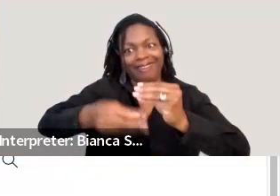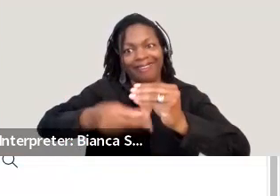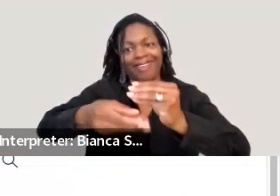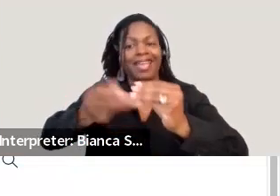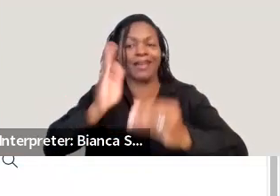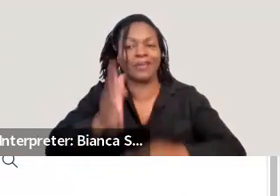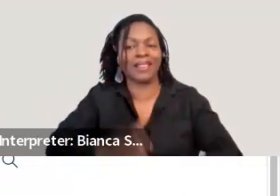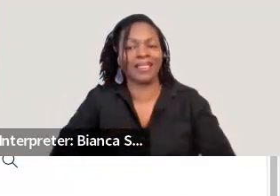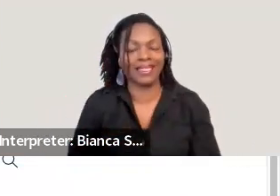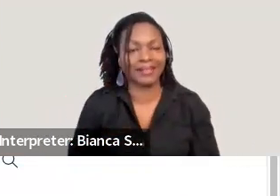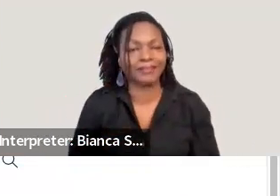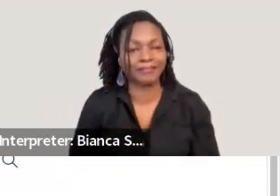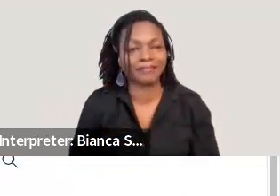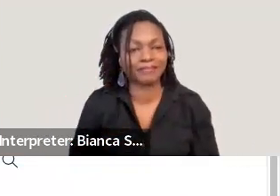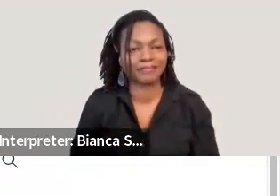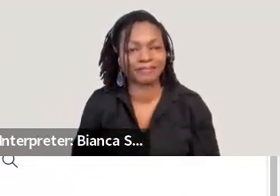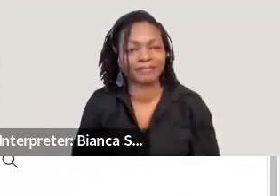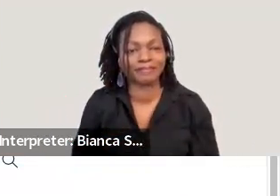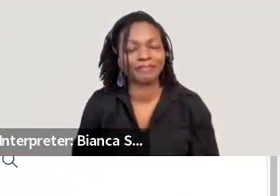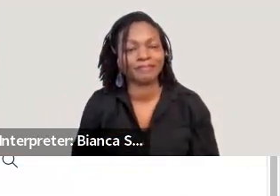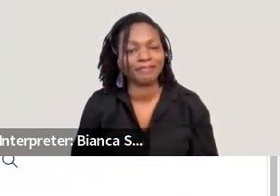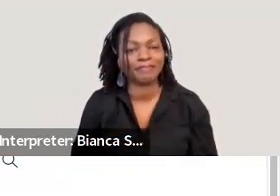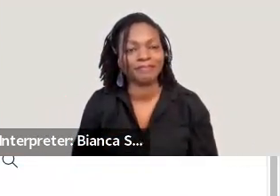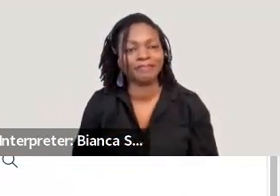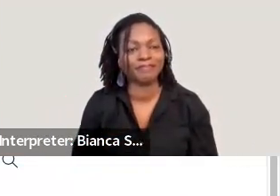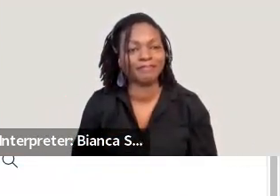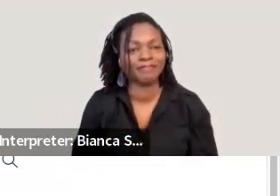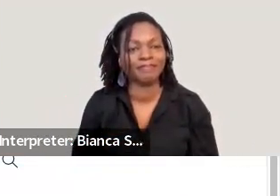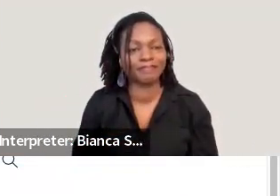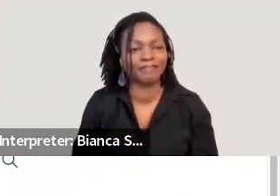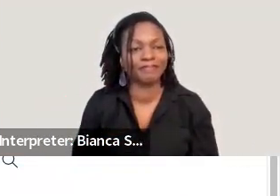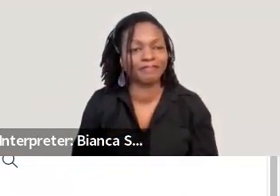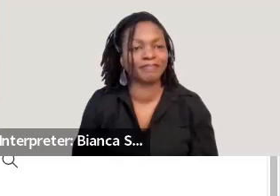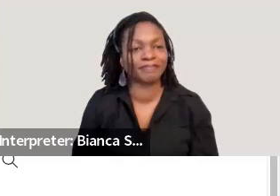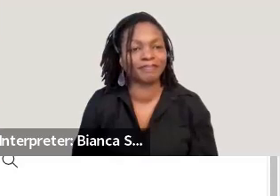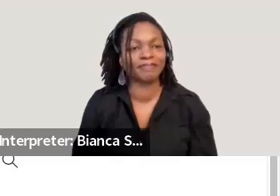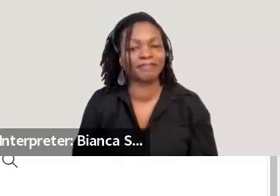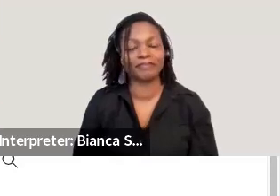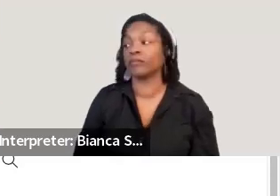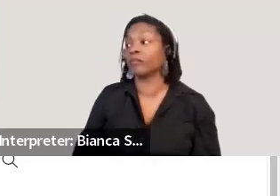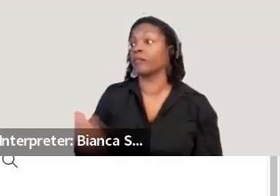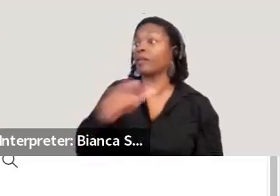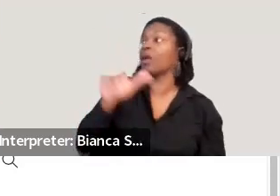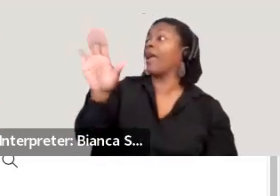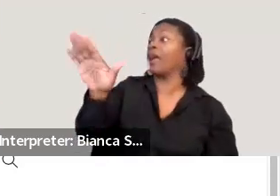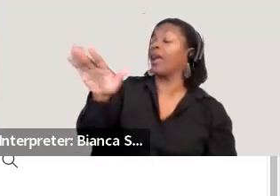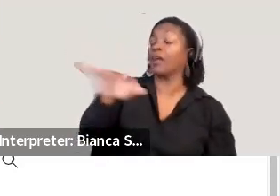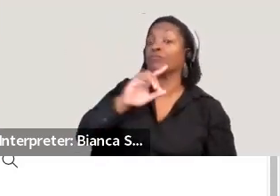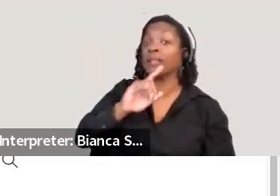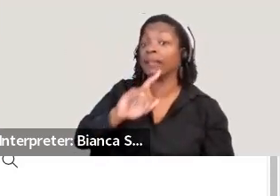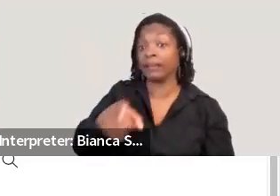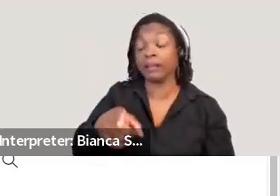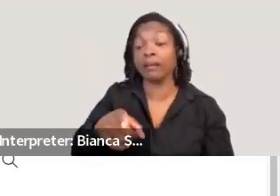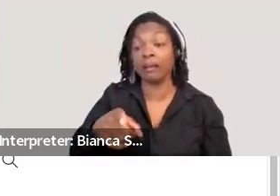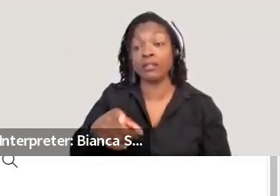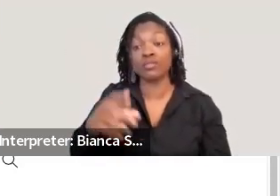that tab, if you will, to our Spanish resources. So with and actually very soon, all